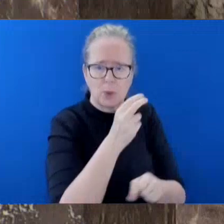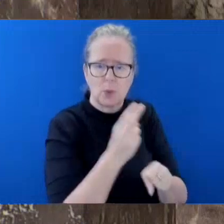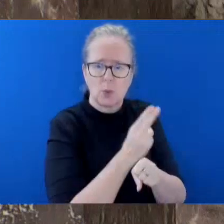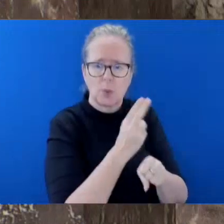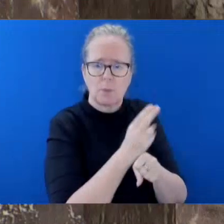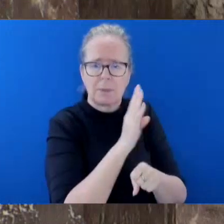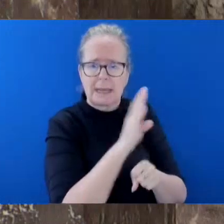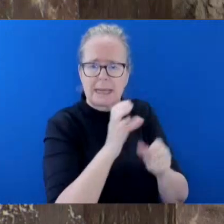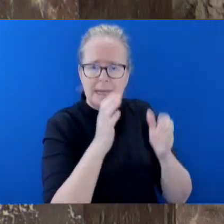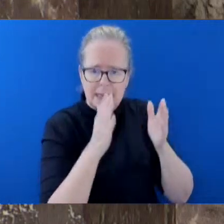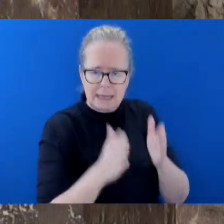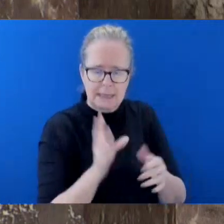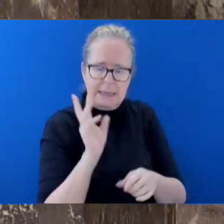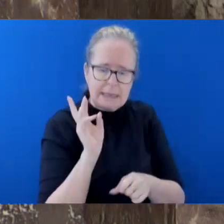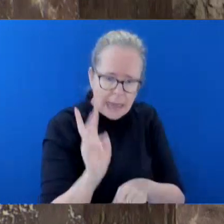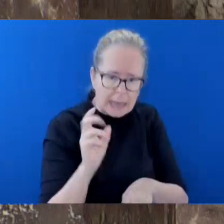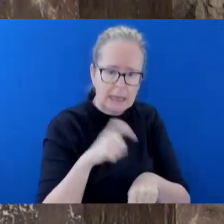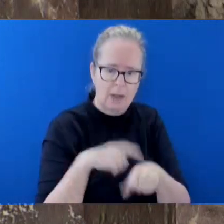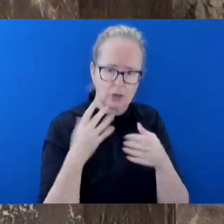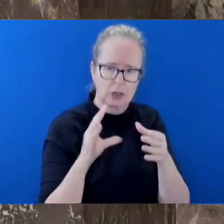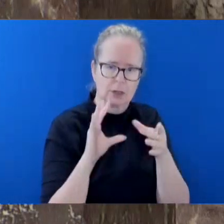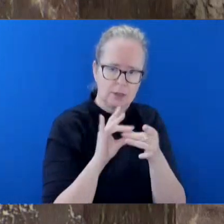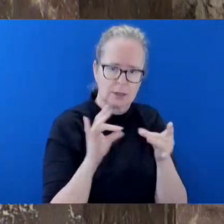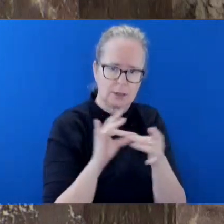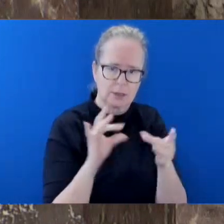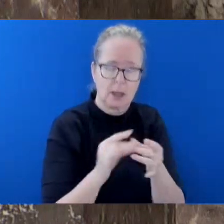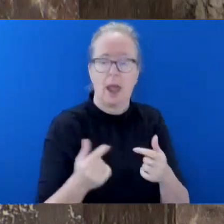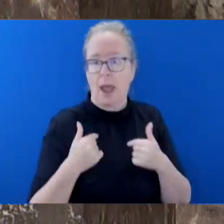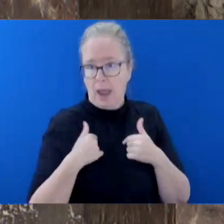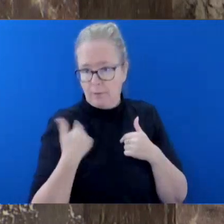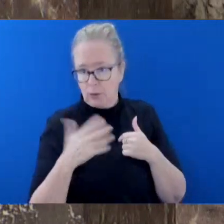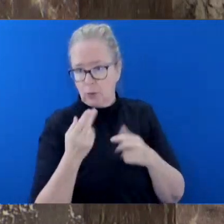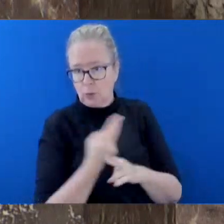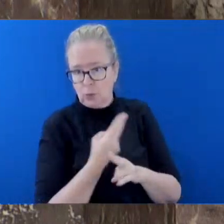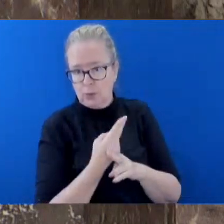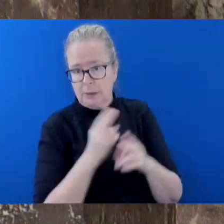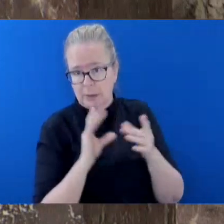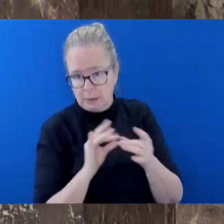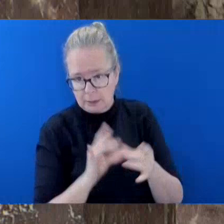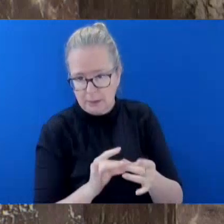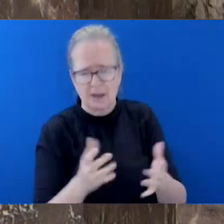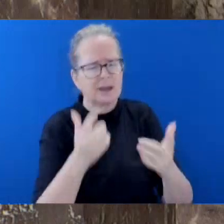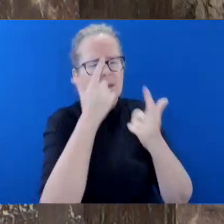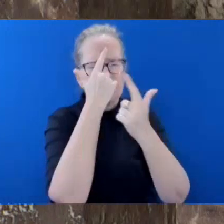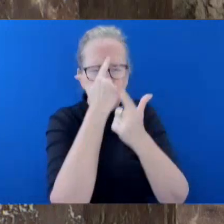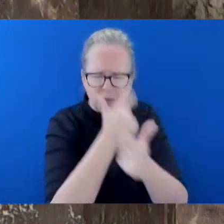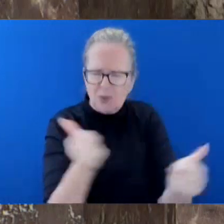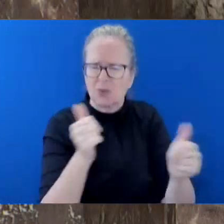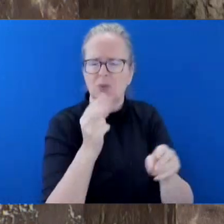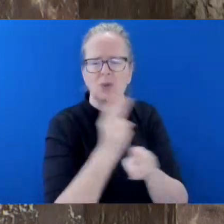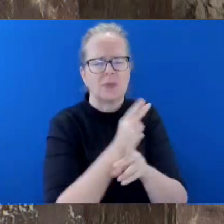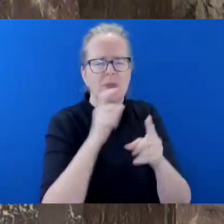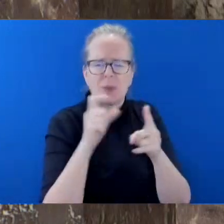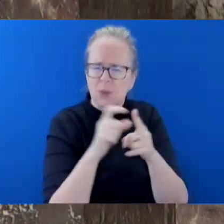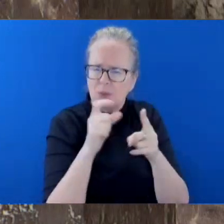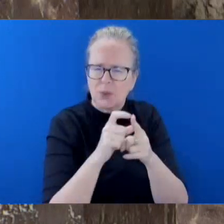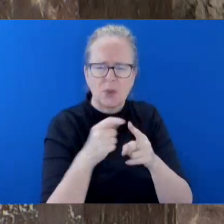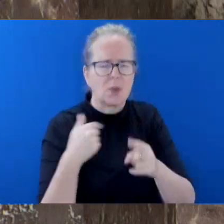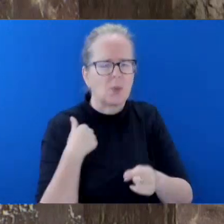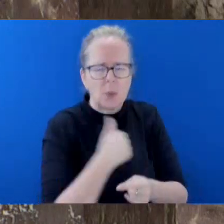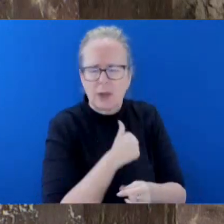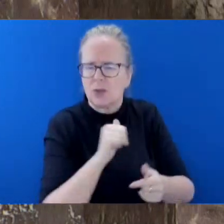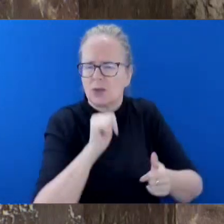continue to refer them themselves in whichever way they like. But let's talk about important issues that British Columbians want us to talk